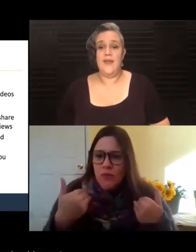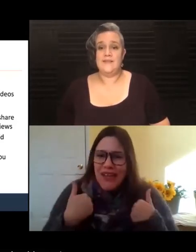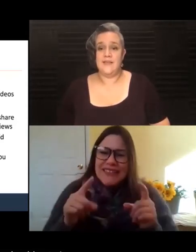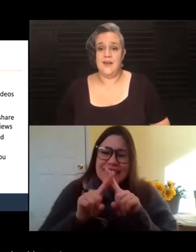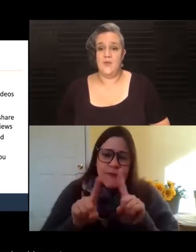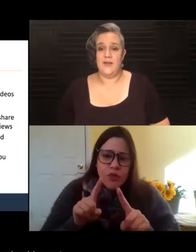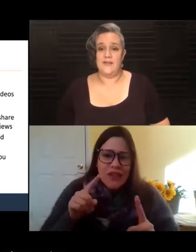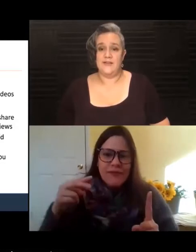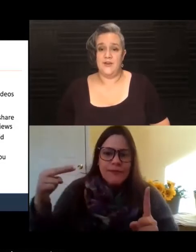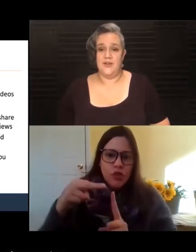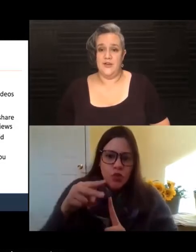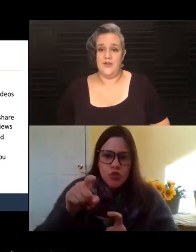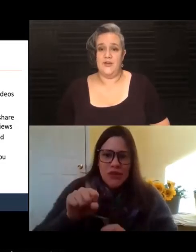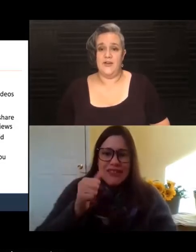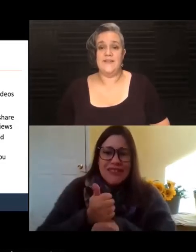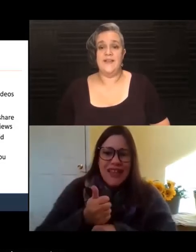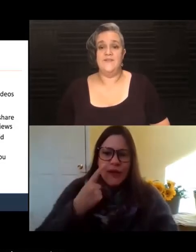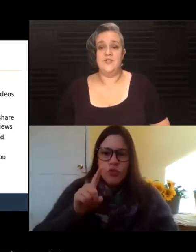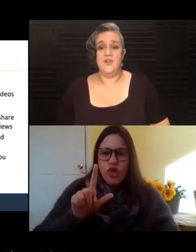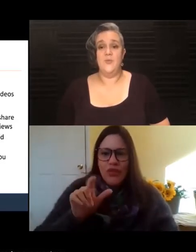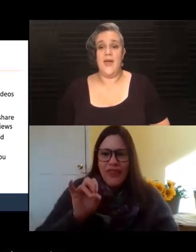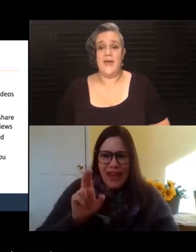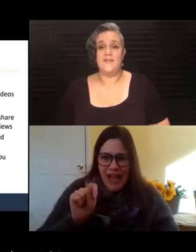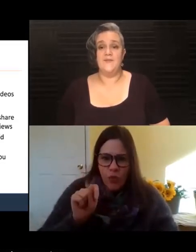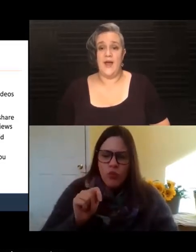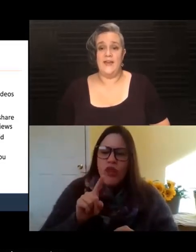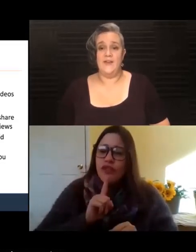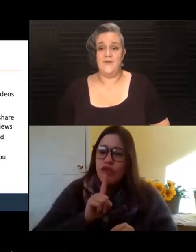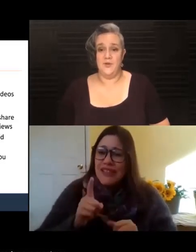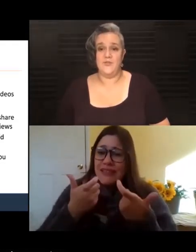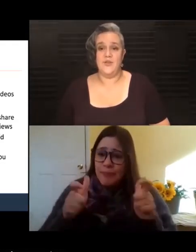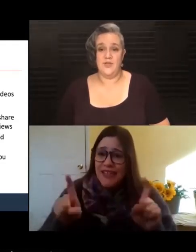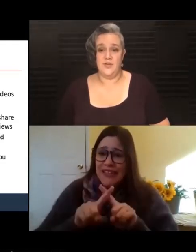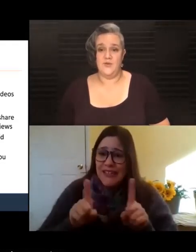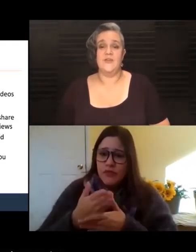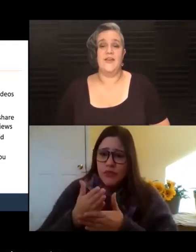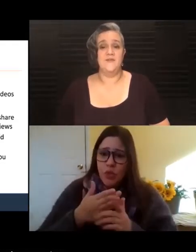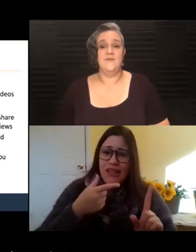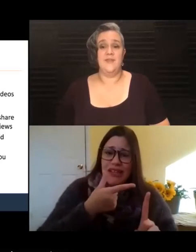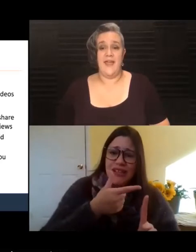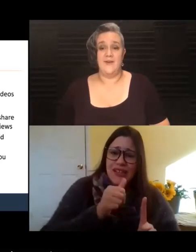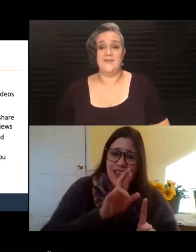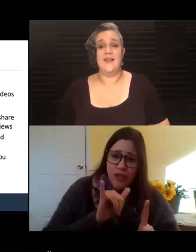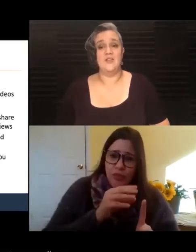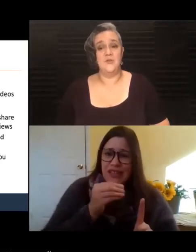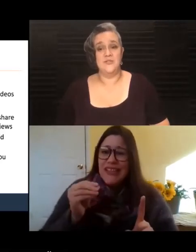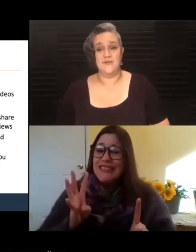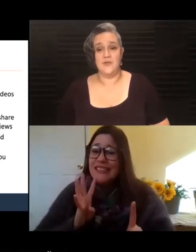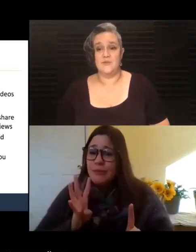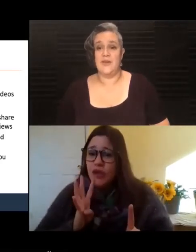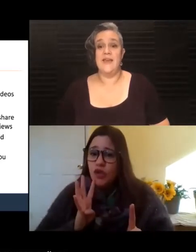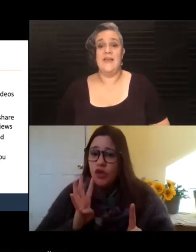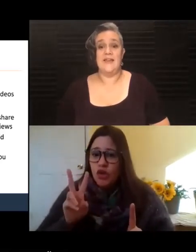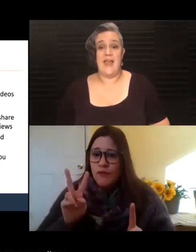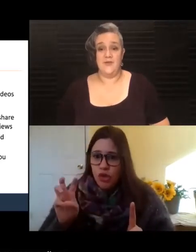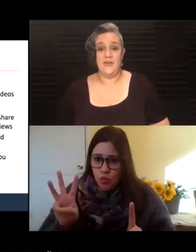One last thing that I want to consider here is that Zoom has a variety of views that you can use and different layouts that has a huge difference